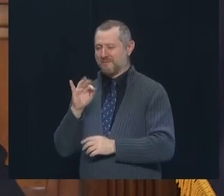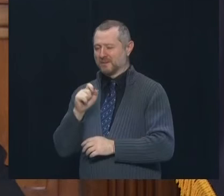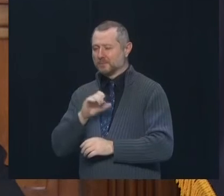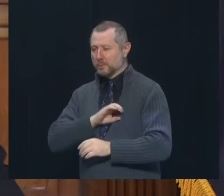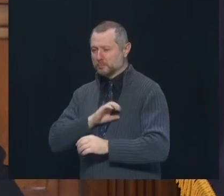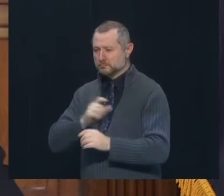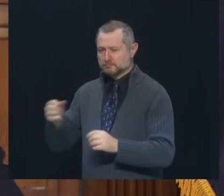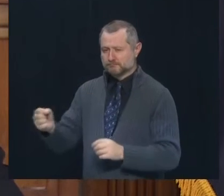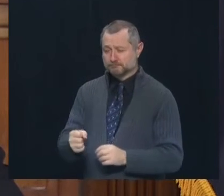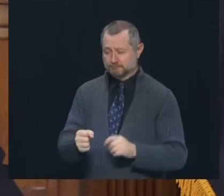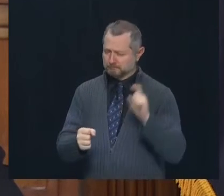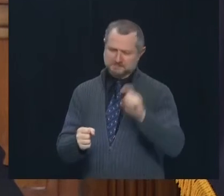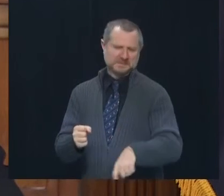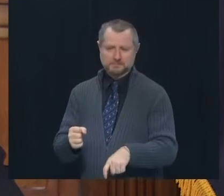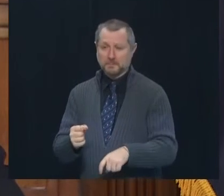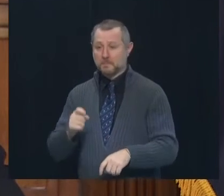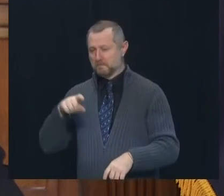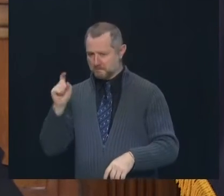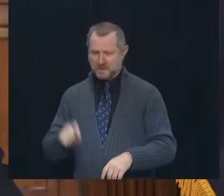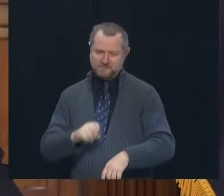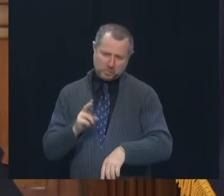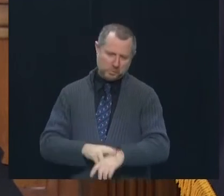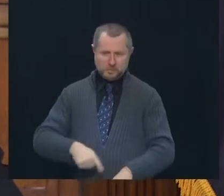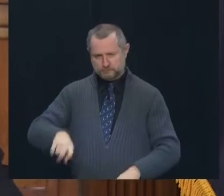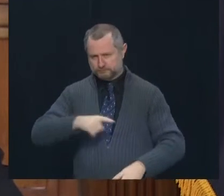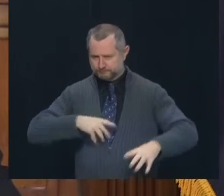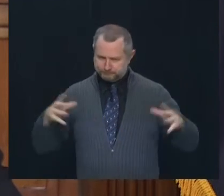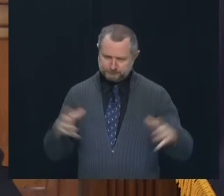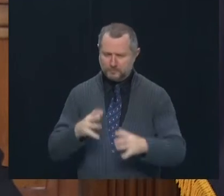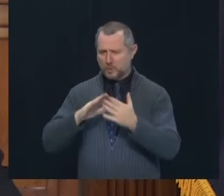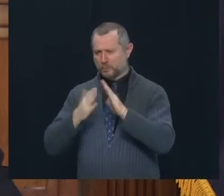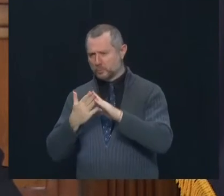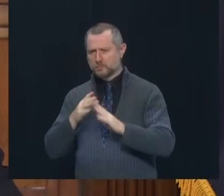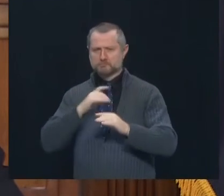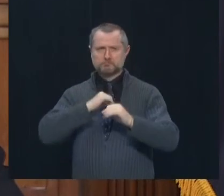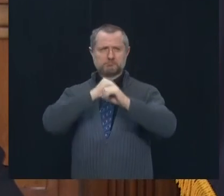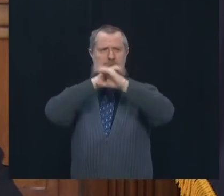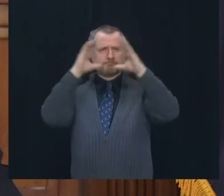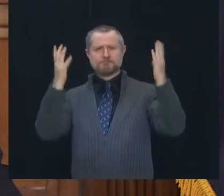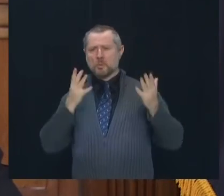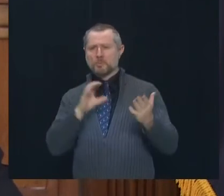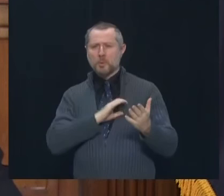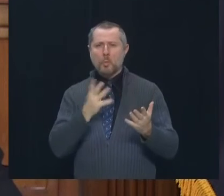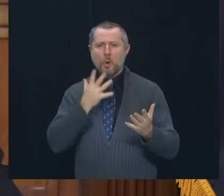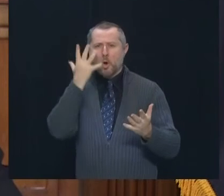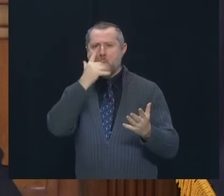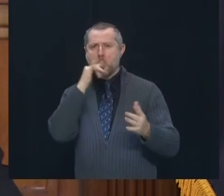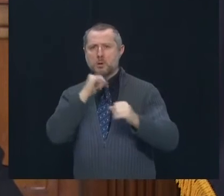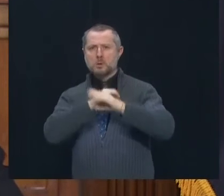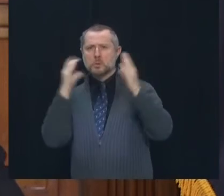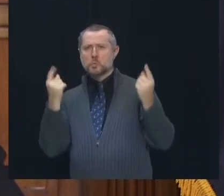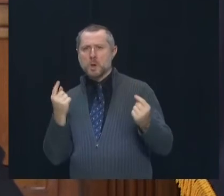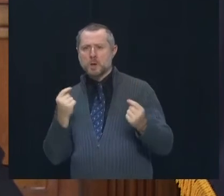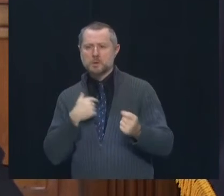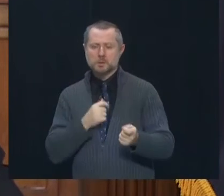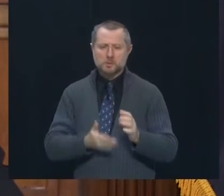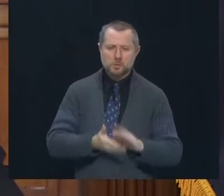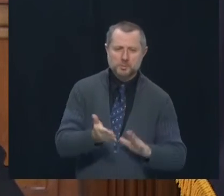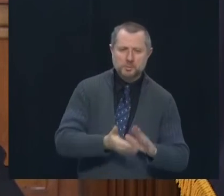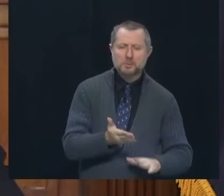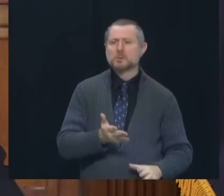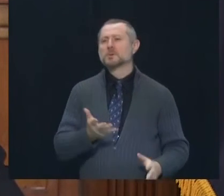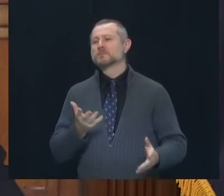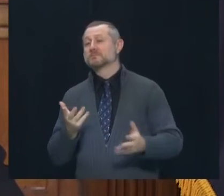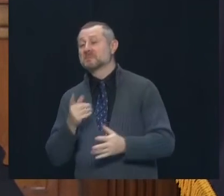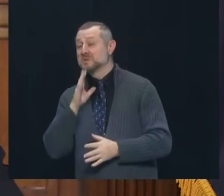table and we reimagine what public safety is. And I don't think every